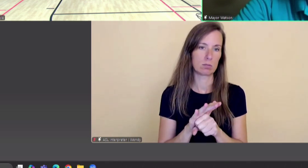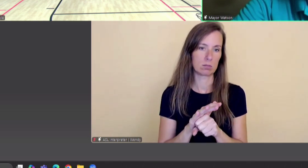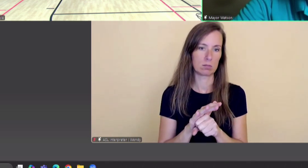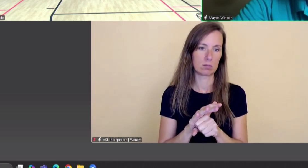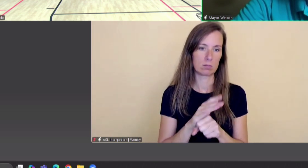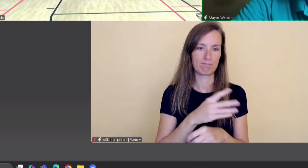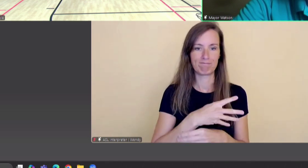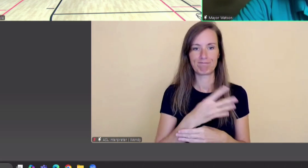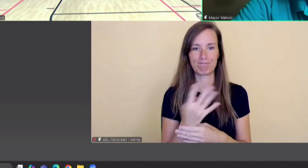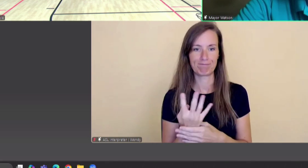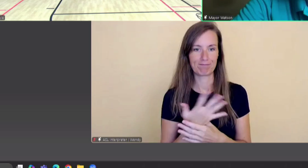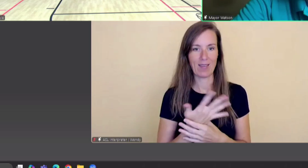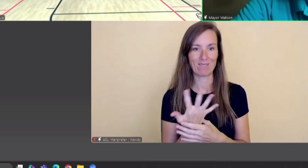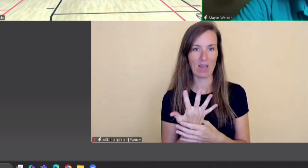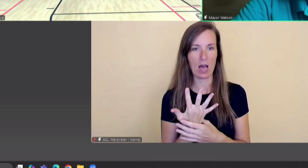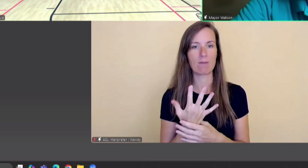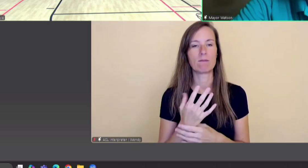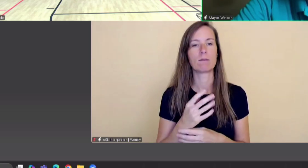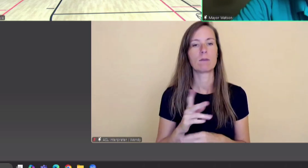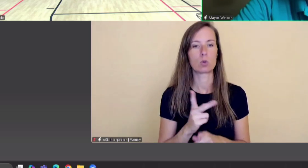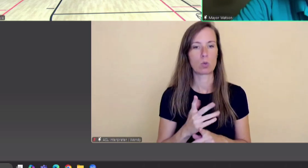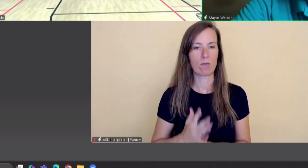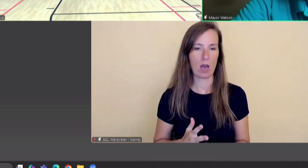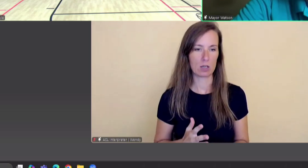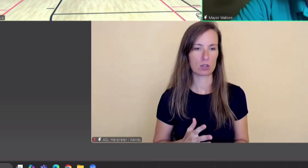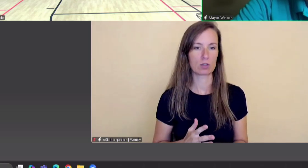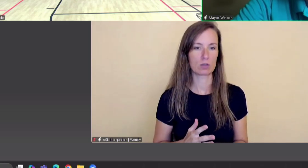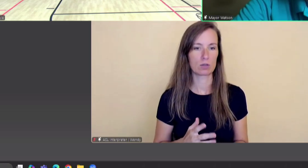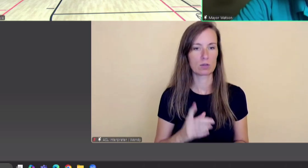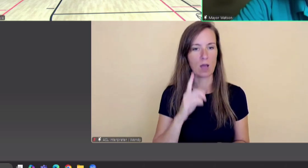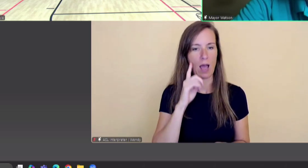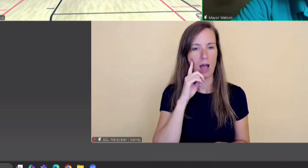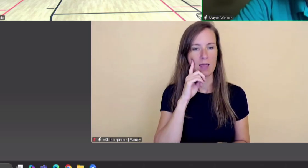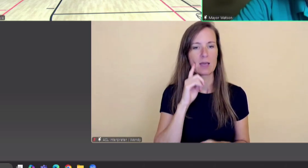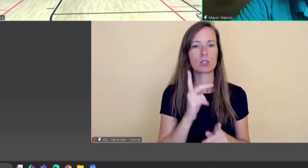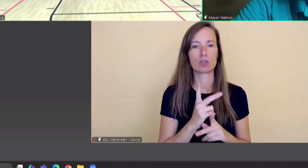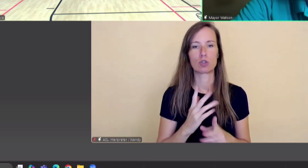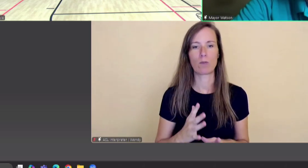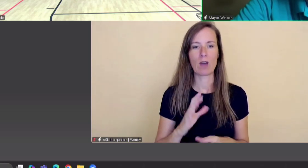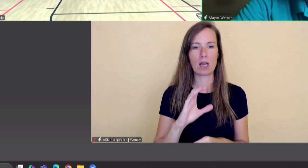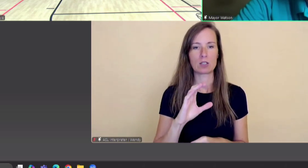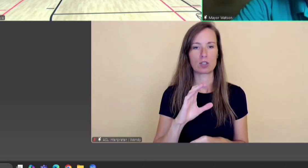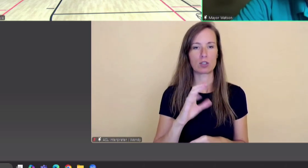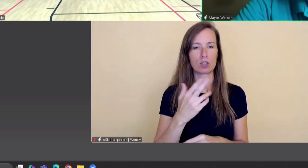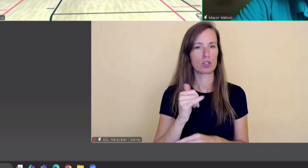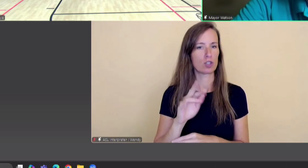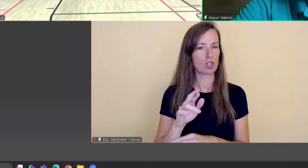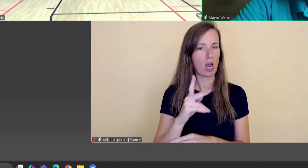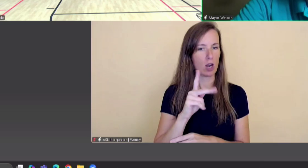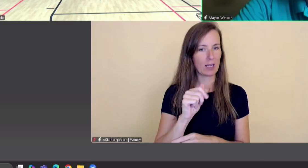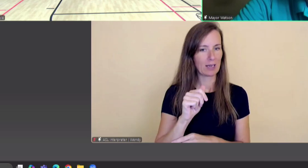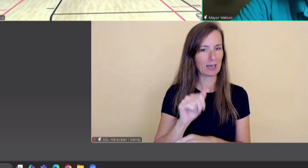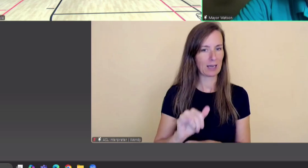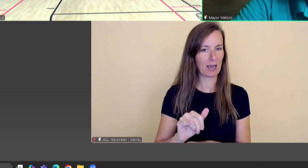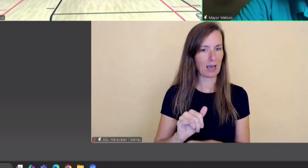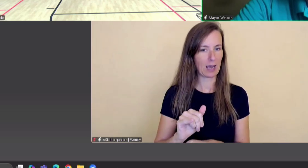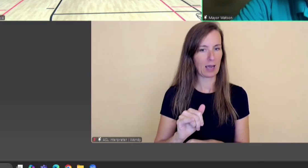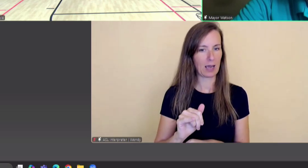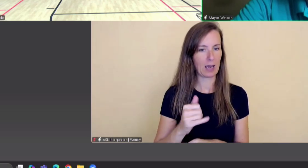it was Supervisor Chair Kay made the other excellent point that